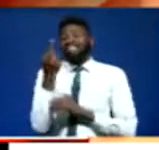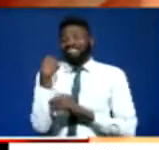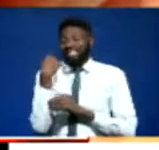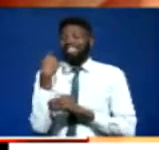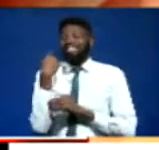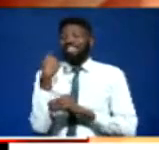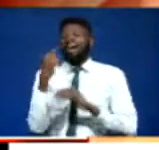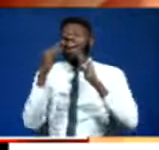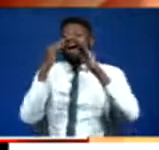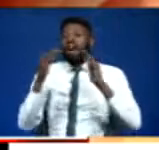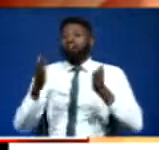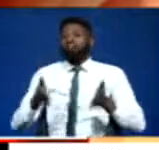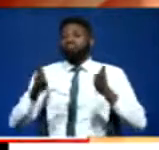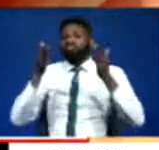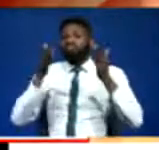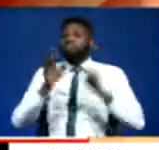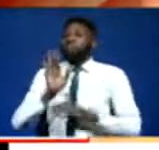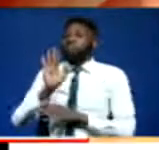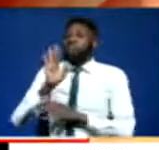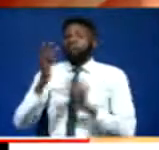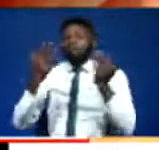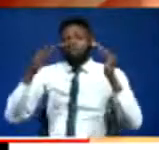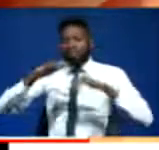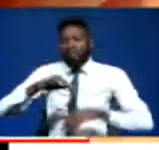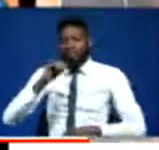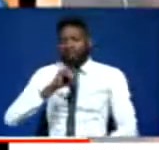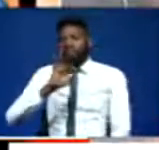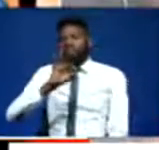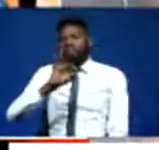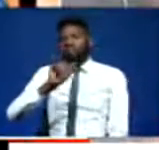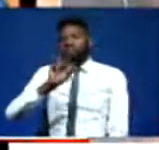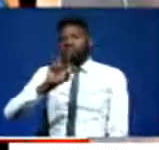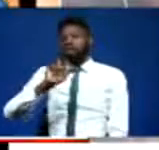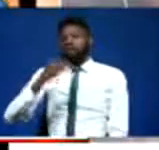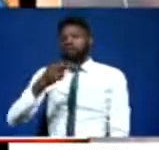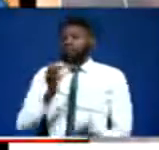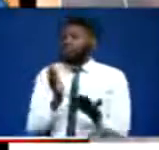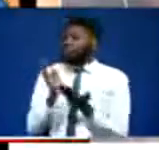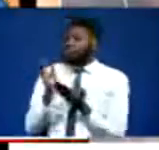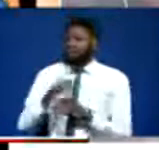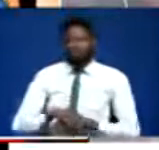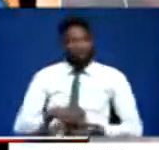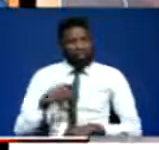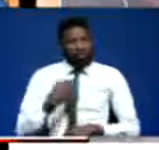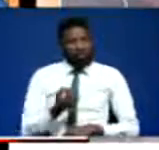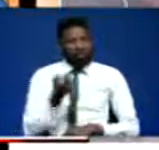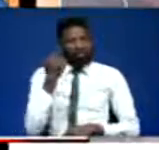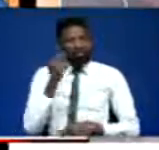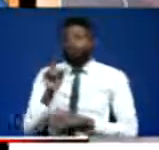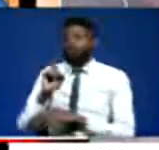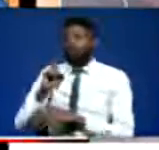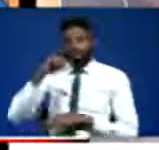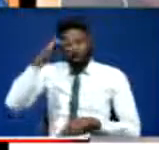Yusuf Farah is on that beat. Farah, good afternoon. I understand Nairobi governor was there during